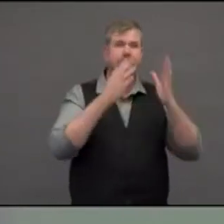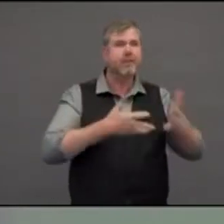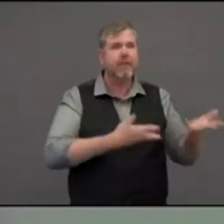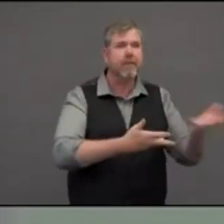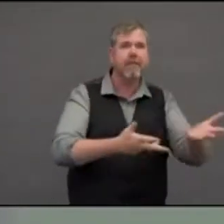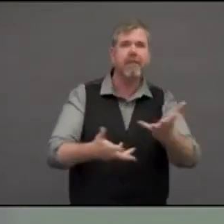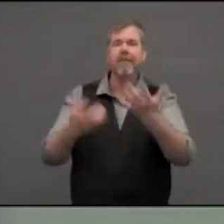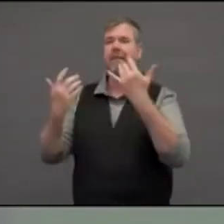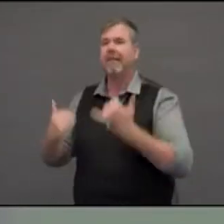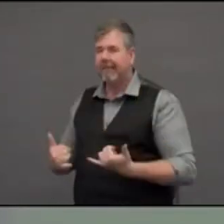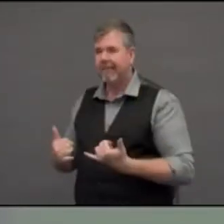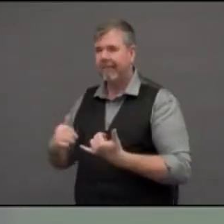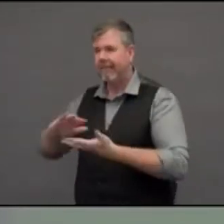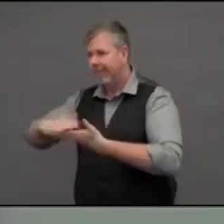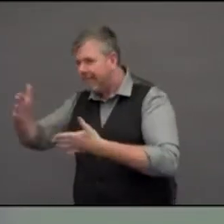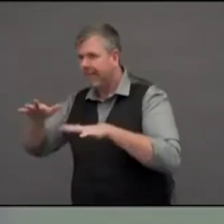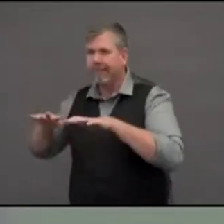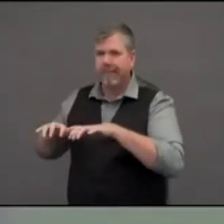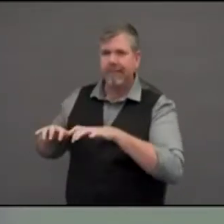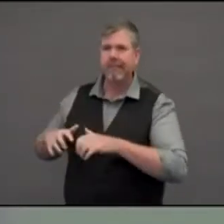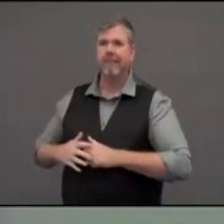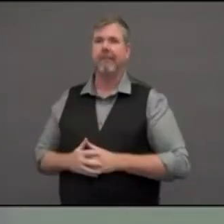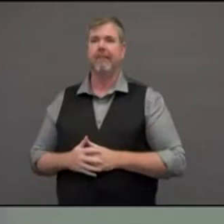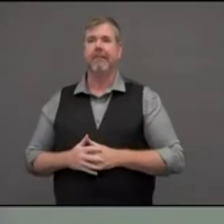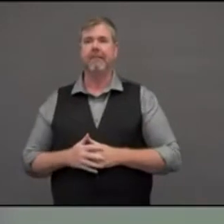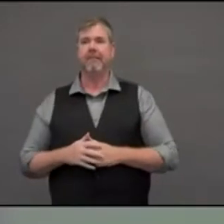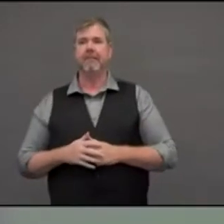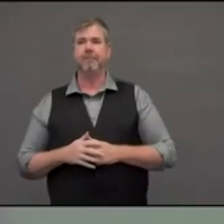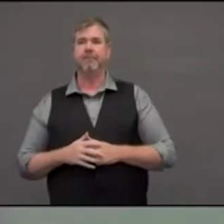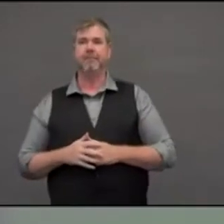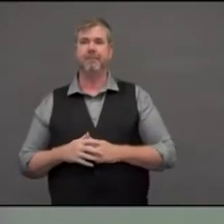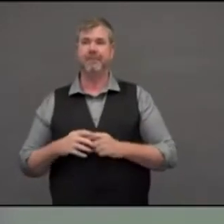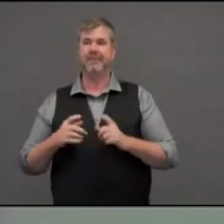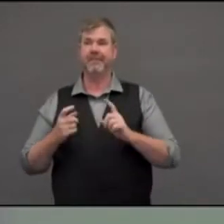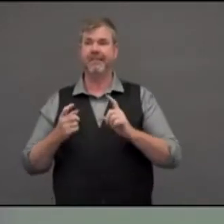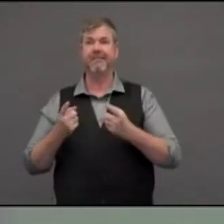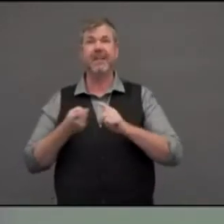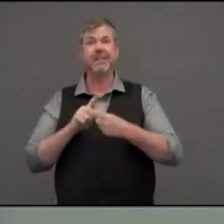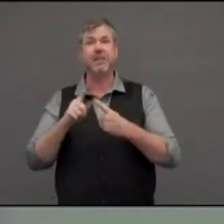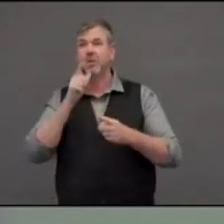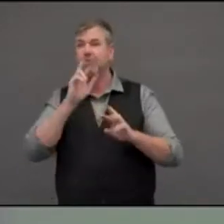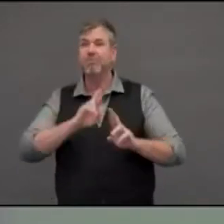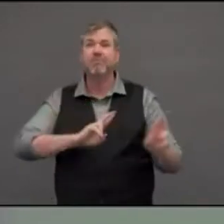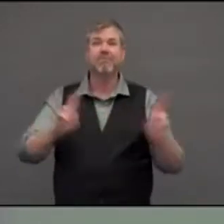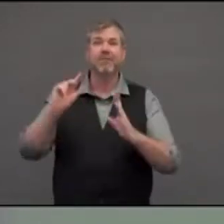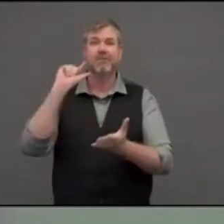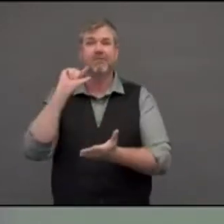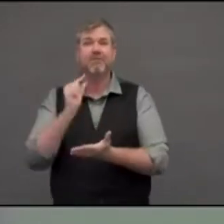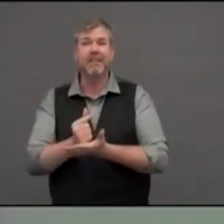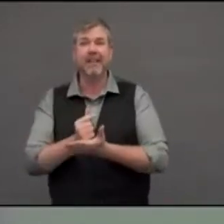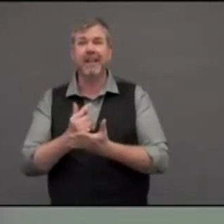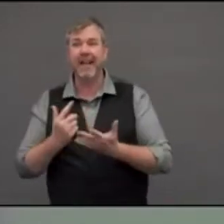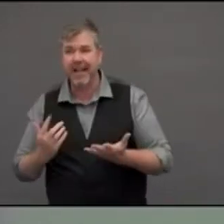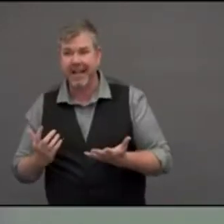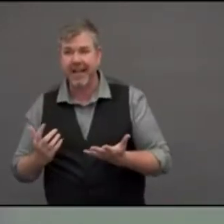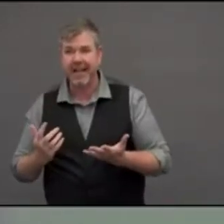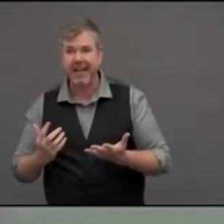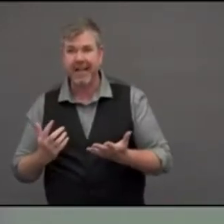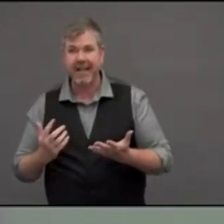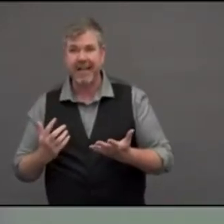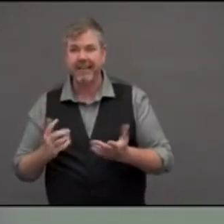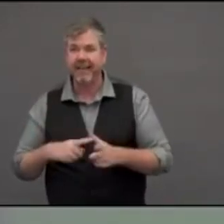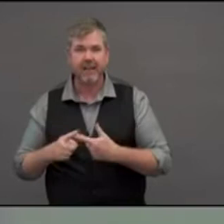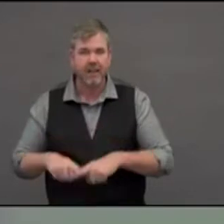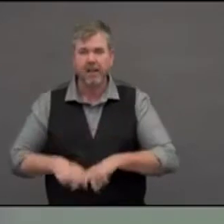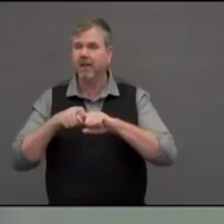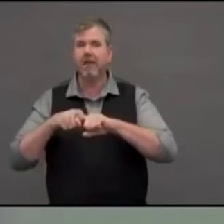who were graduating, they were super excited to, graduate and just be in that person. And that all changed. It was kind of discouraging for many of us.